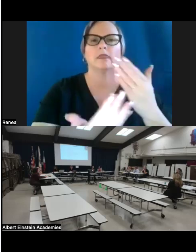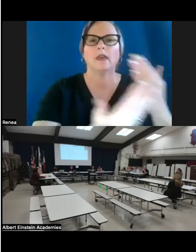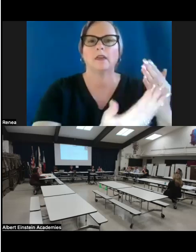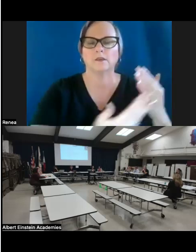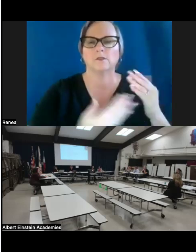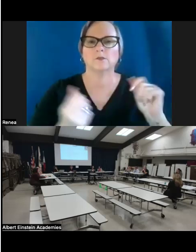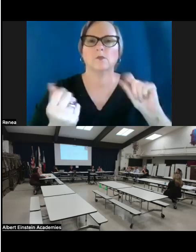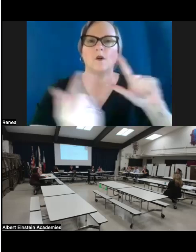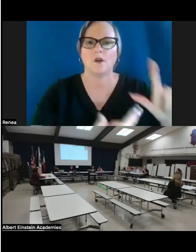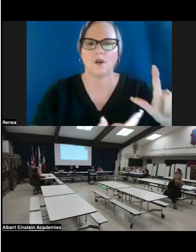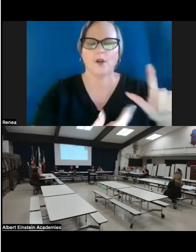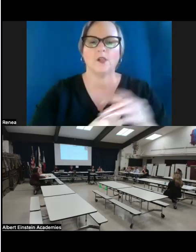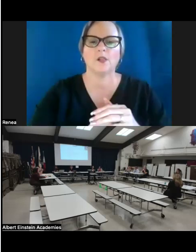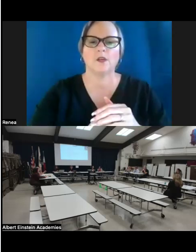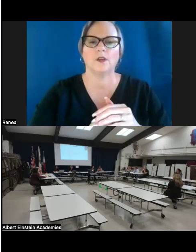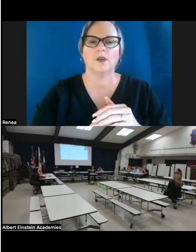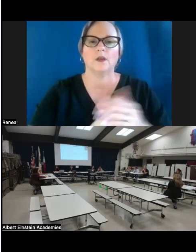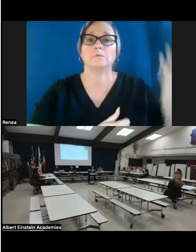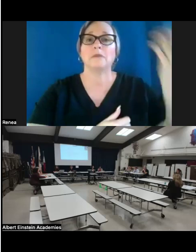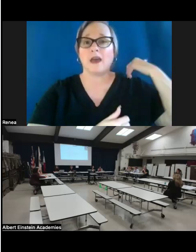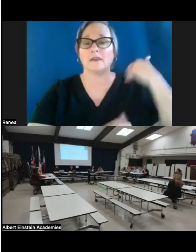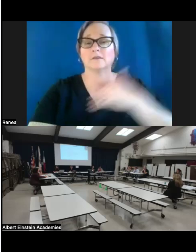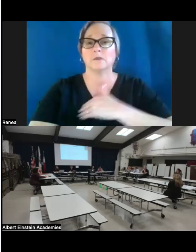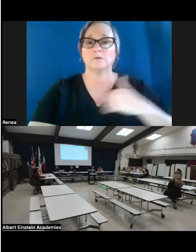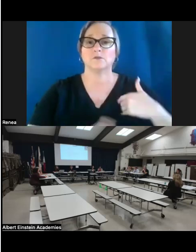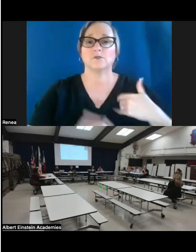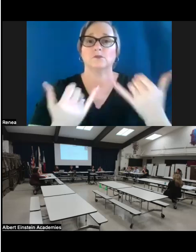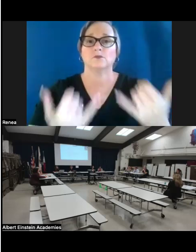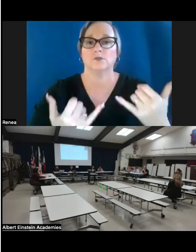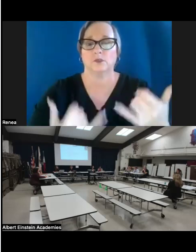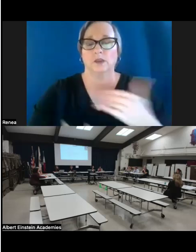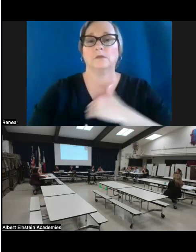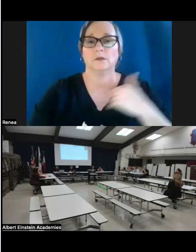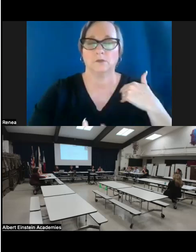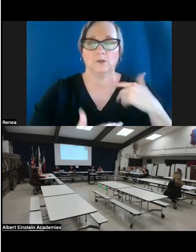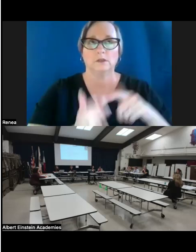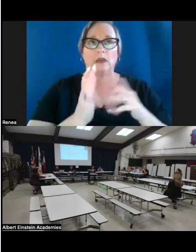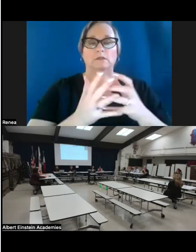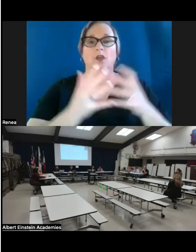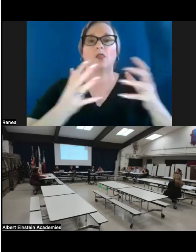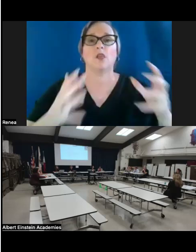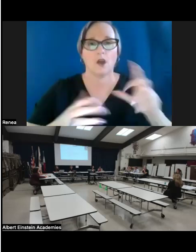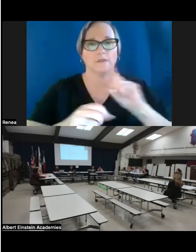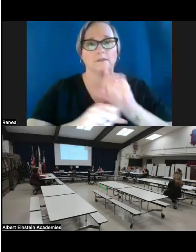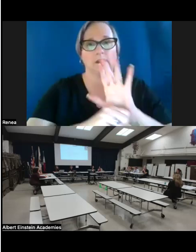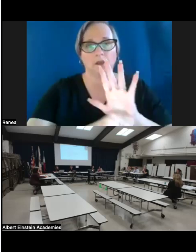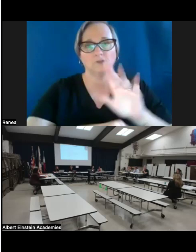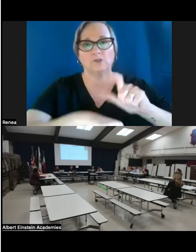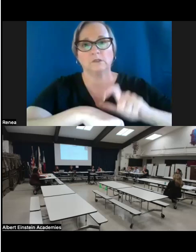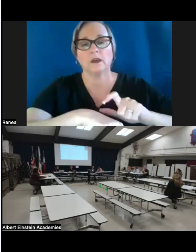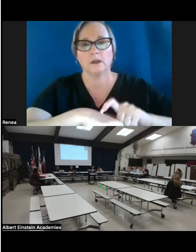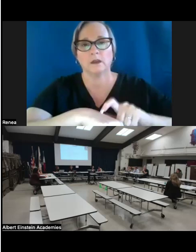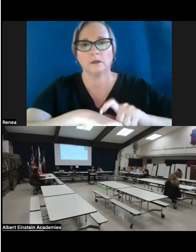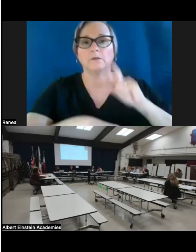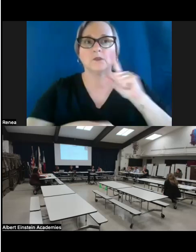members past, members current, because I know it takes a lot of dedication and time to do this kind